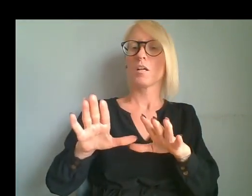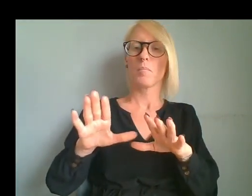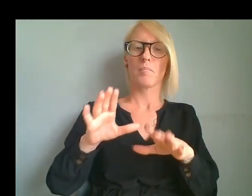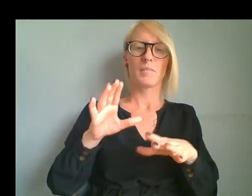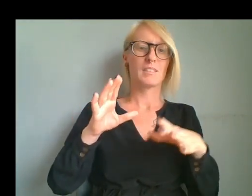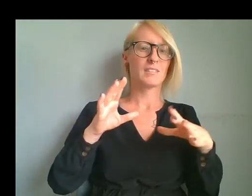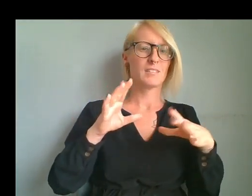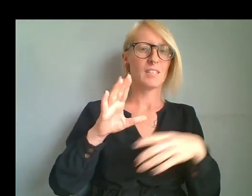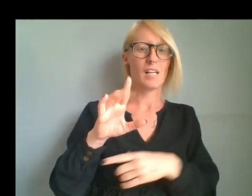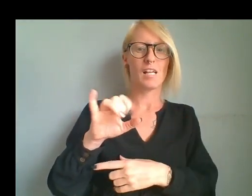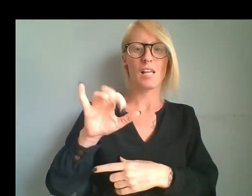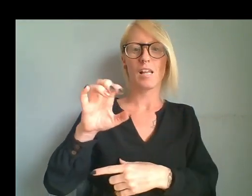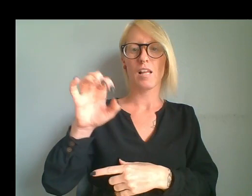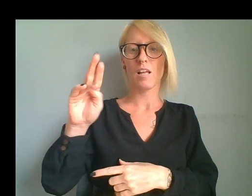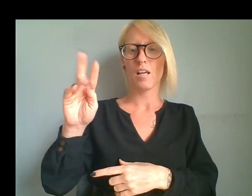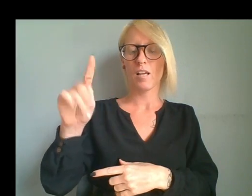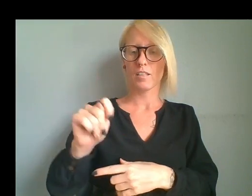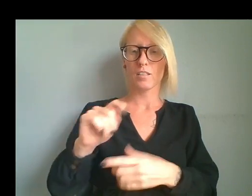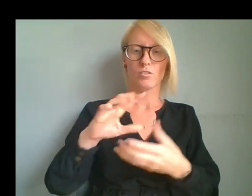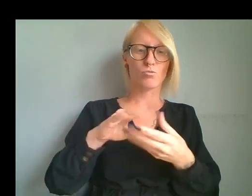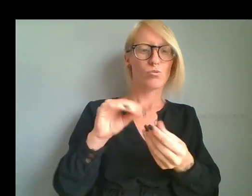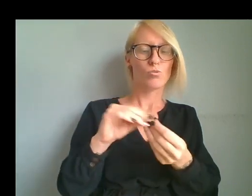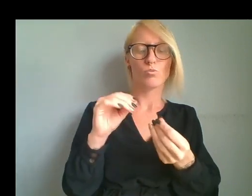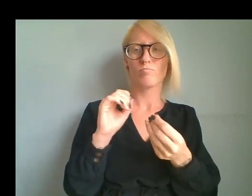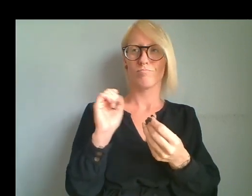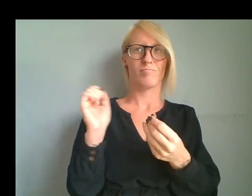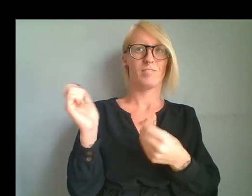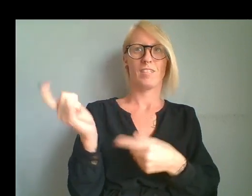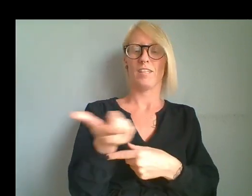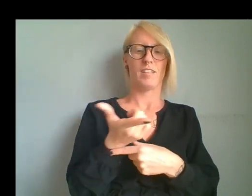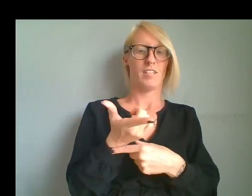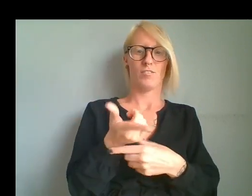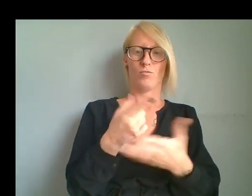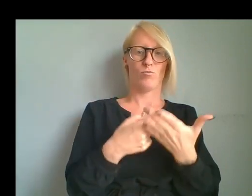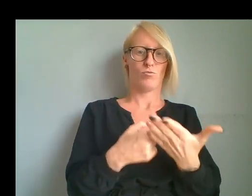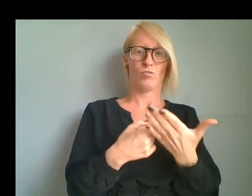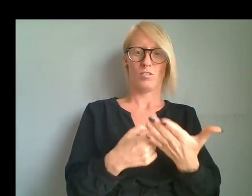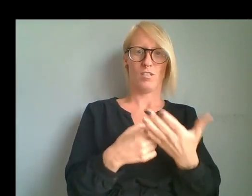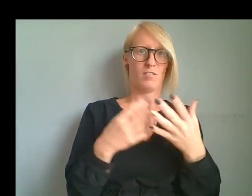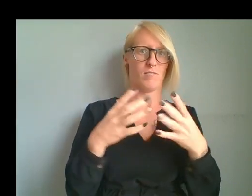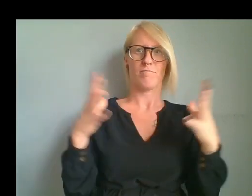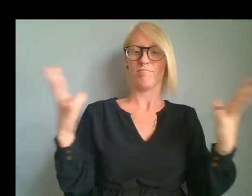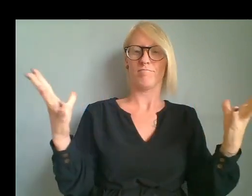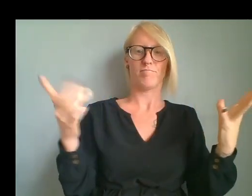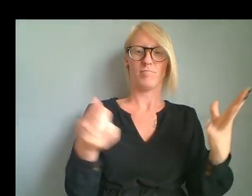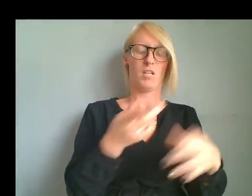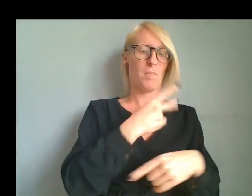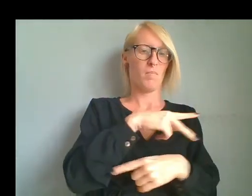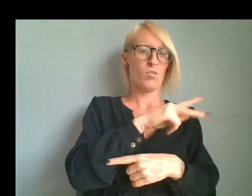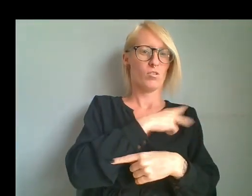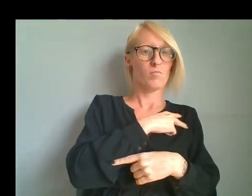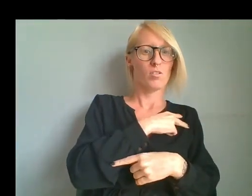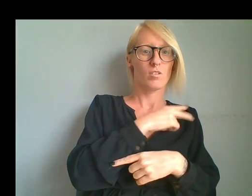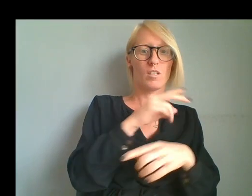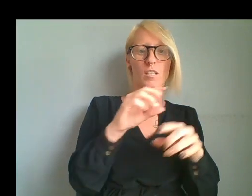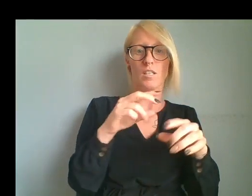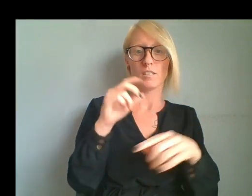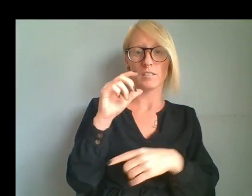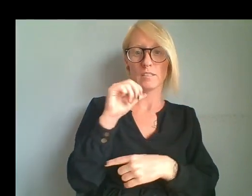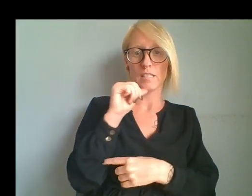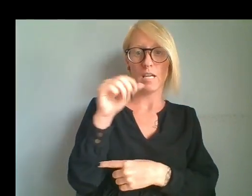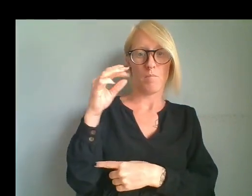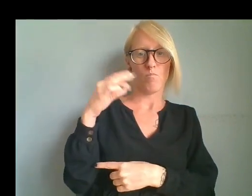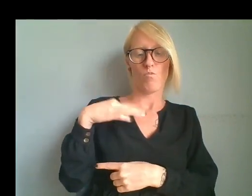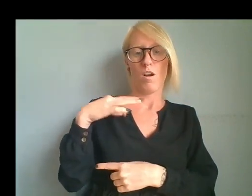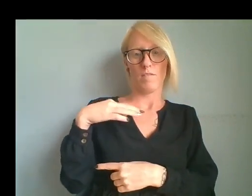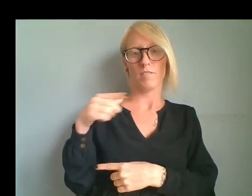tell, and just anything that you want to talk about. You know, people obviously have their personal ones. I'm talking about a nonprofit one right now.